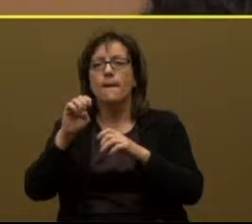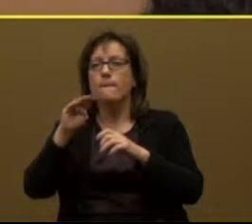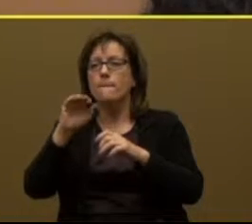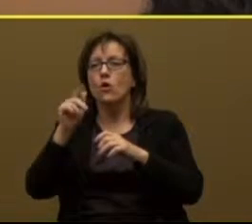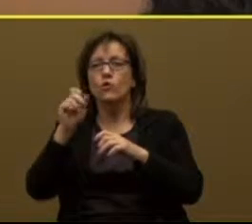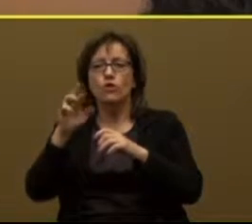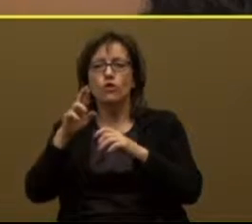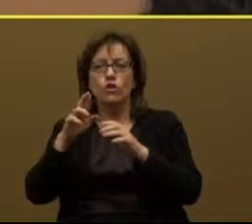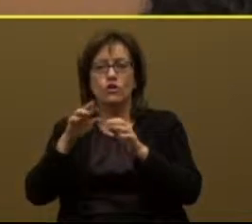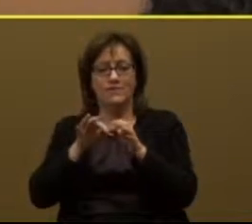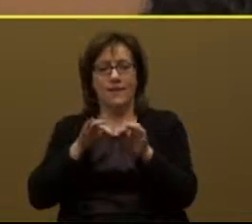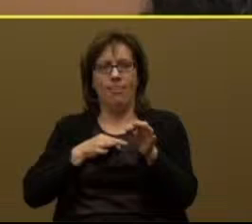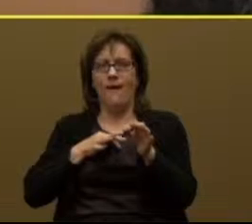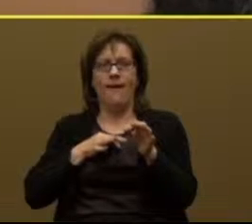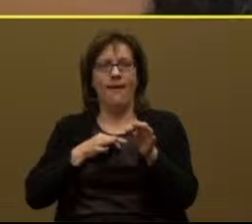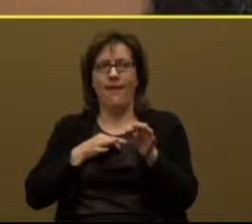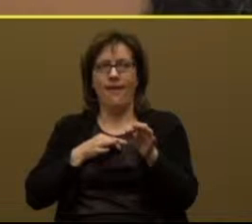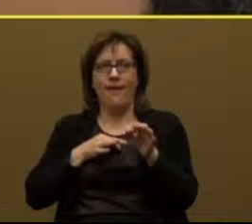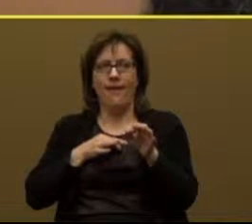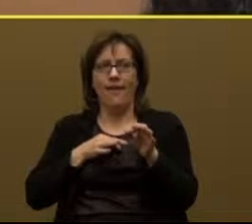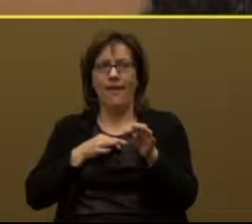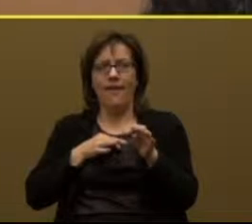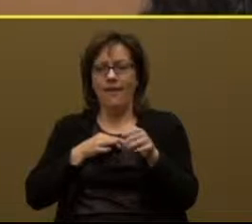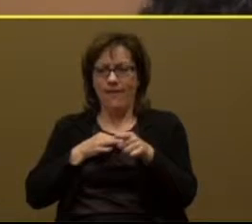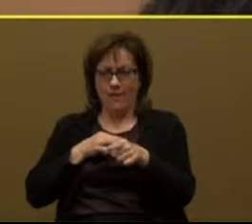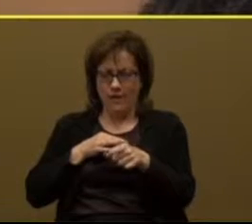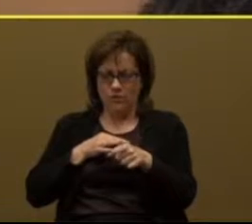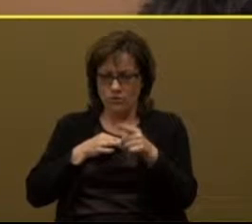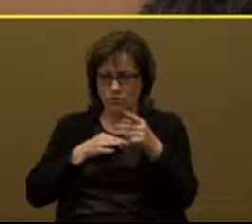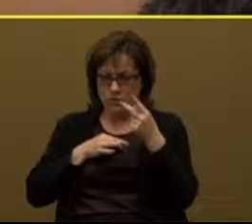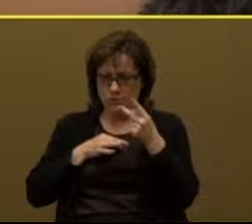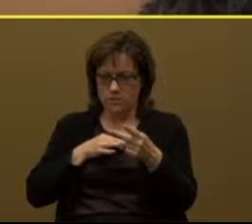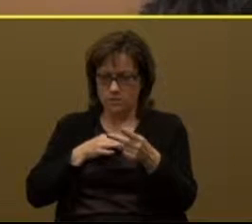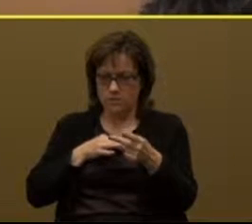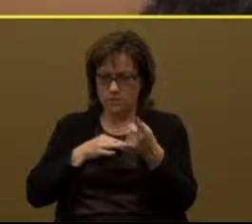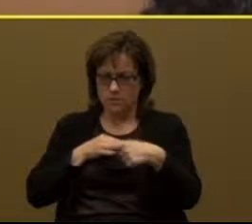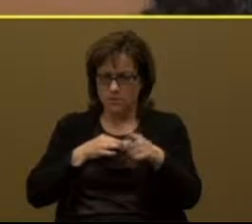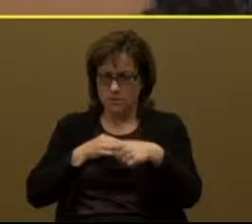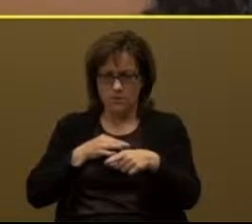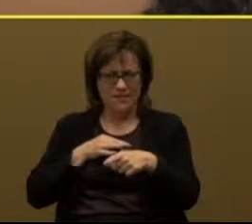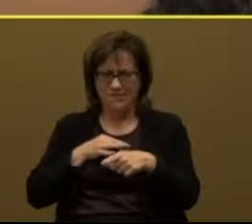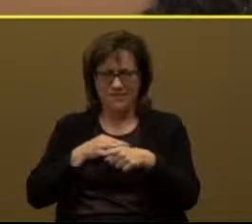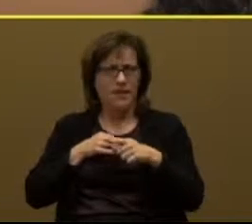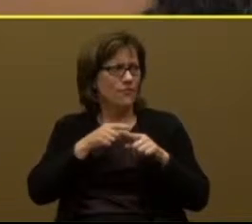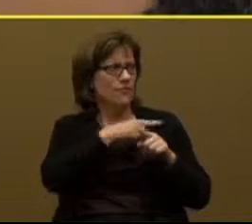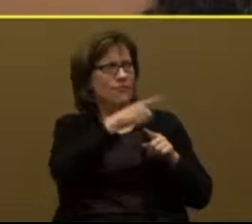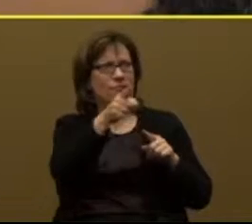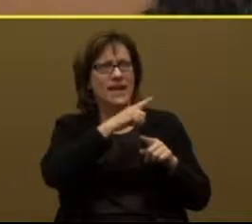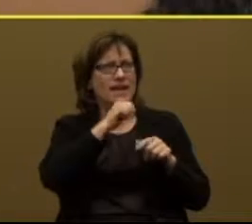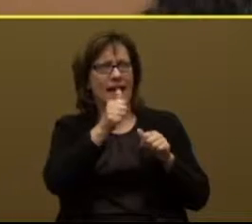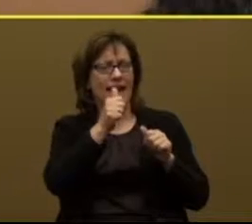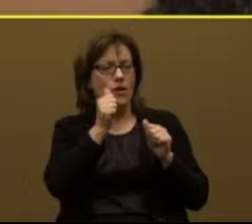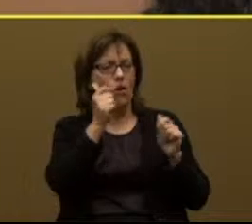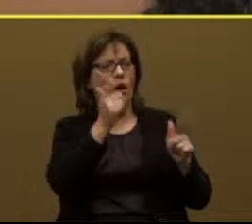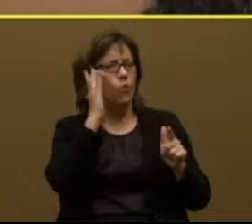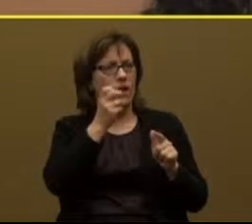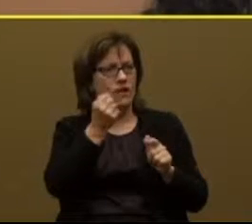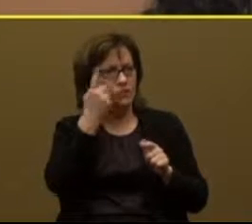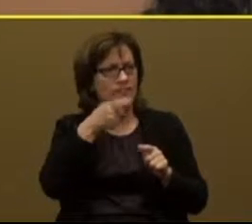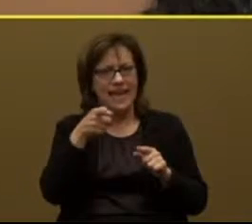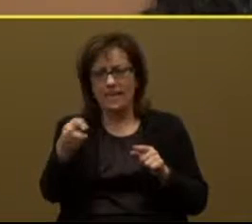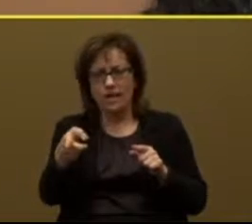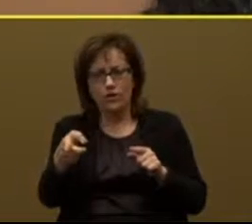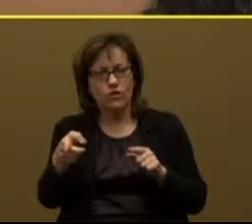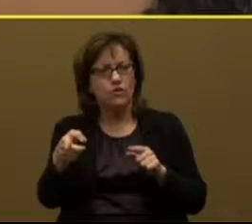is not going to be able to be understood by various communication partners, you're going to use something other